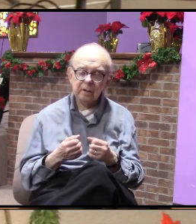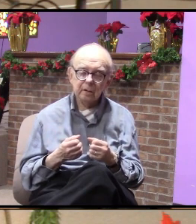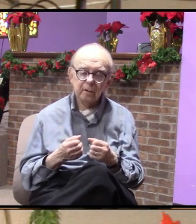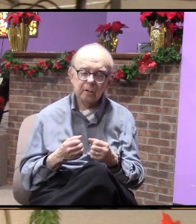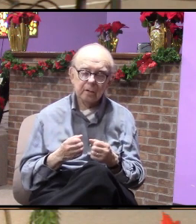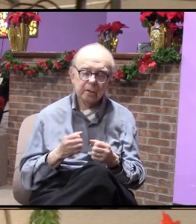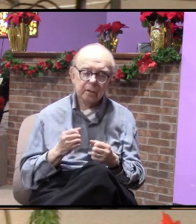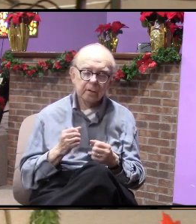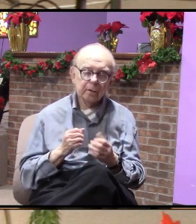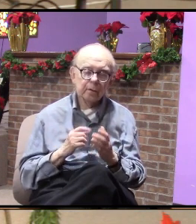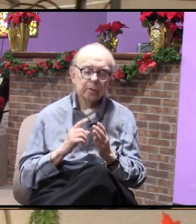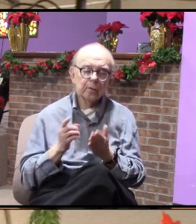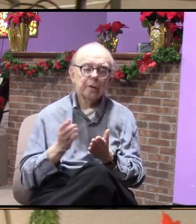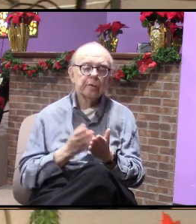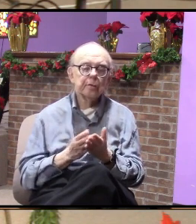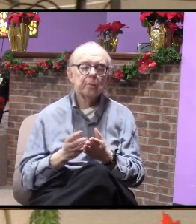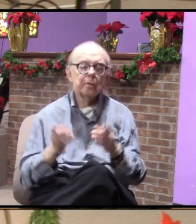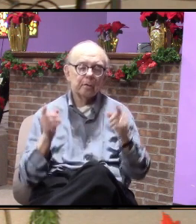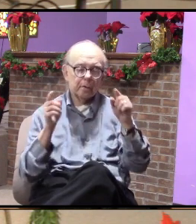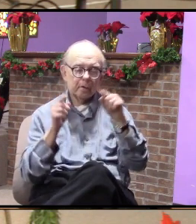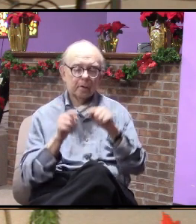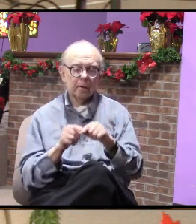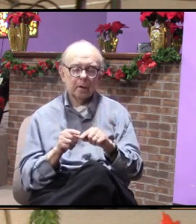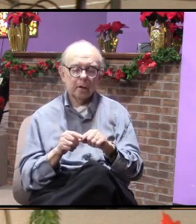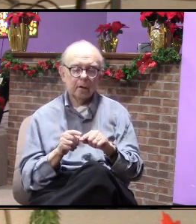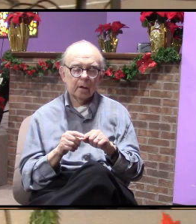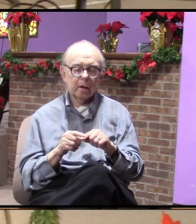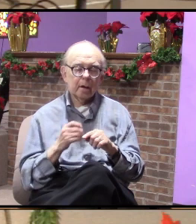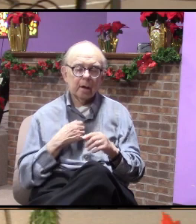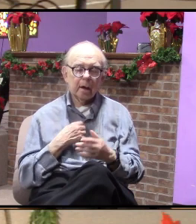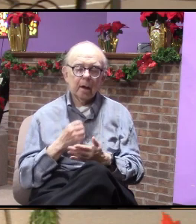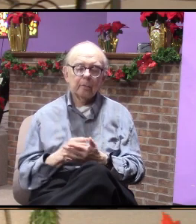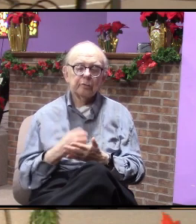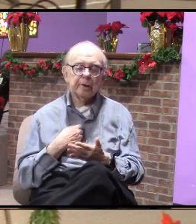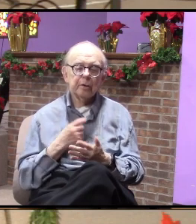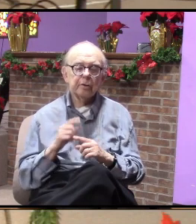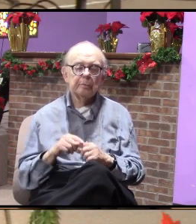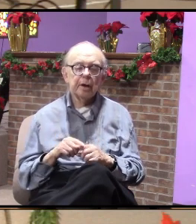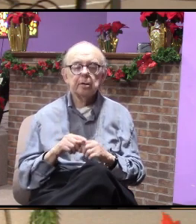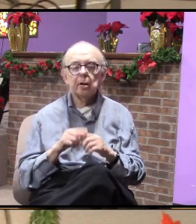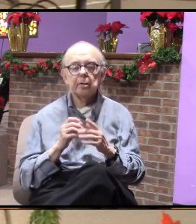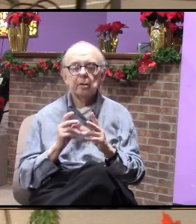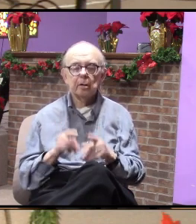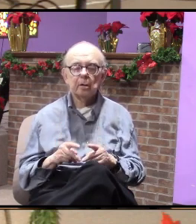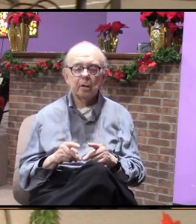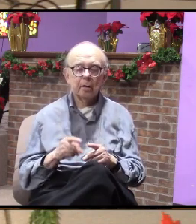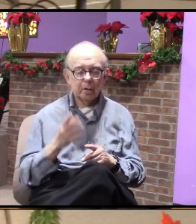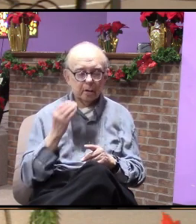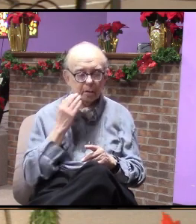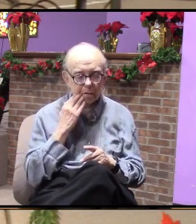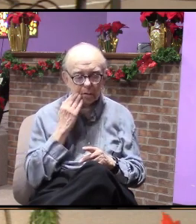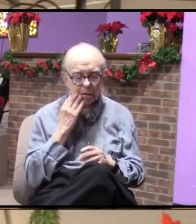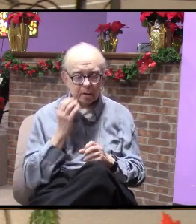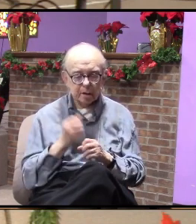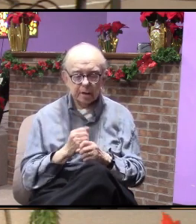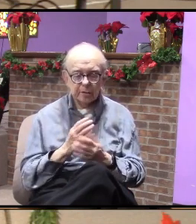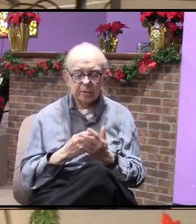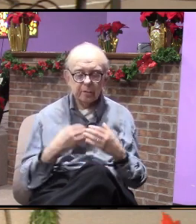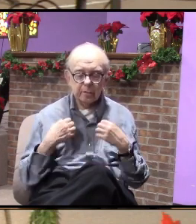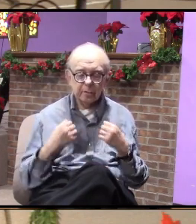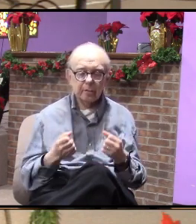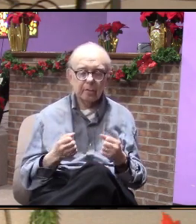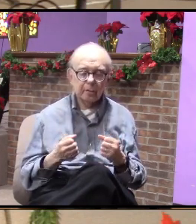Going through the valley helps me depend on someone, because I know that I've got to get some strength, because